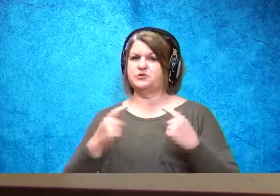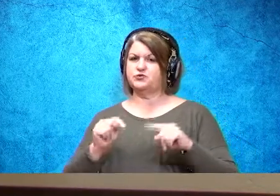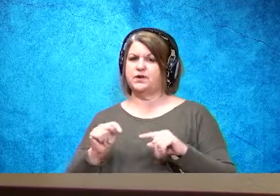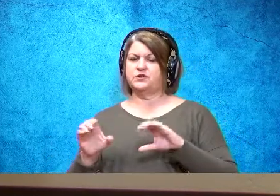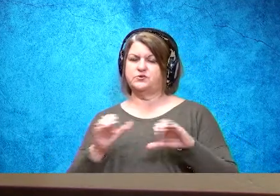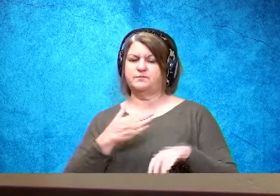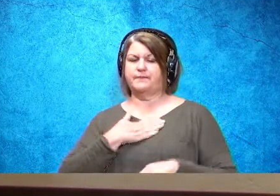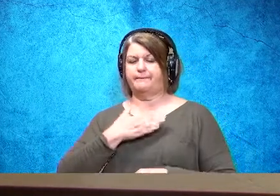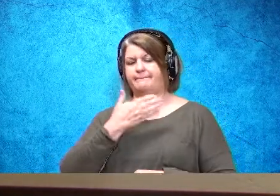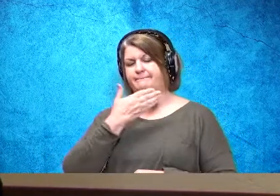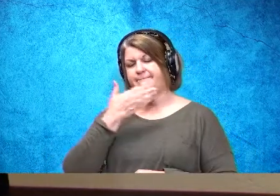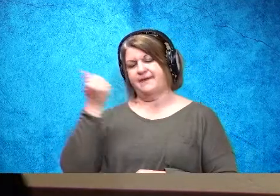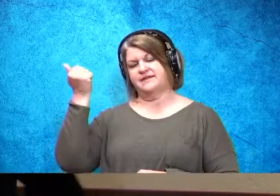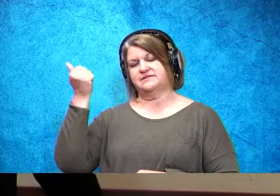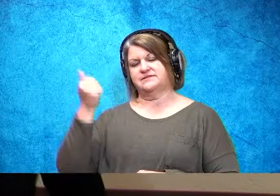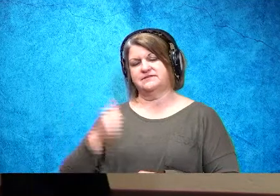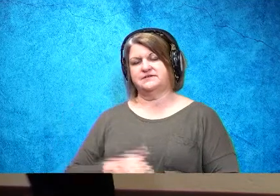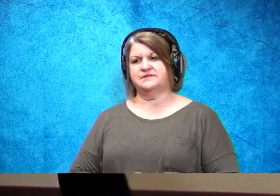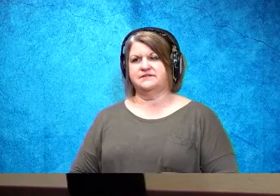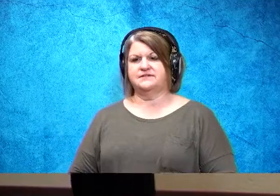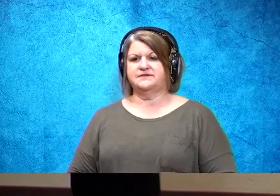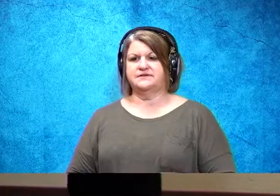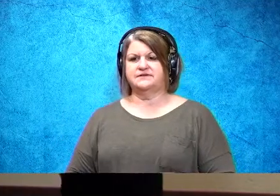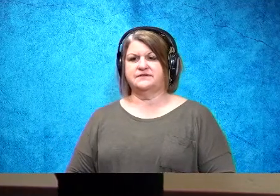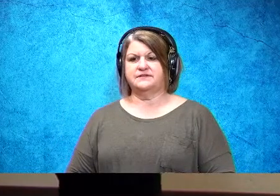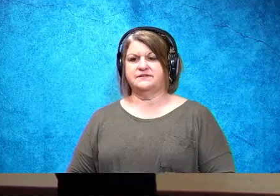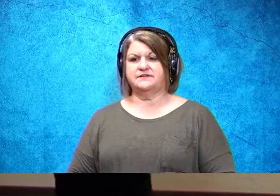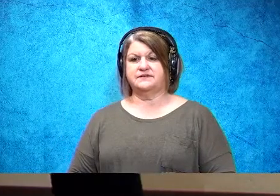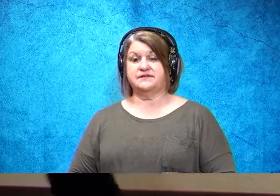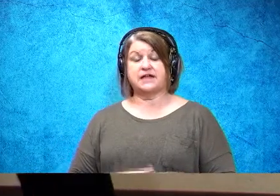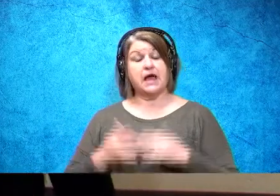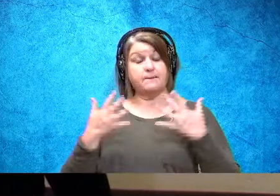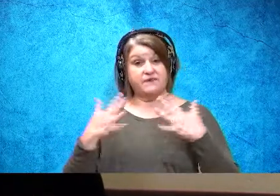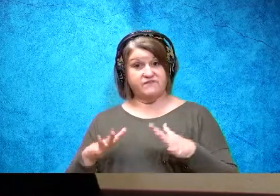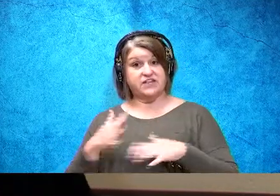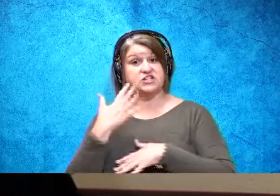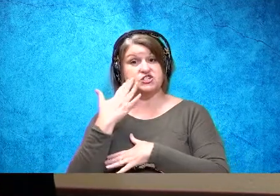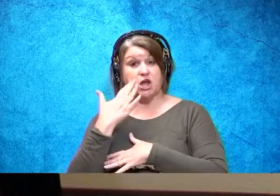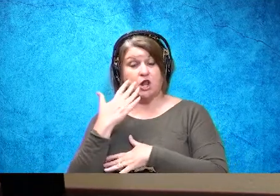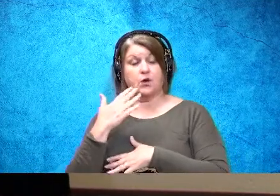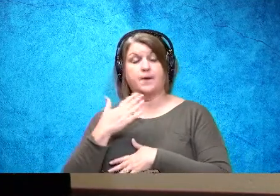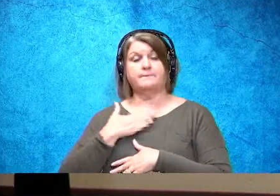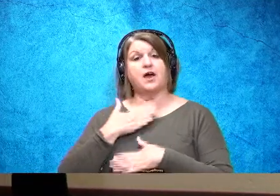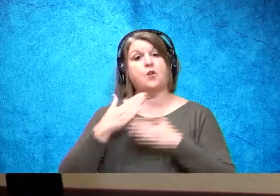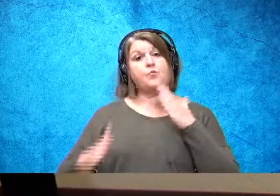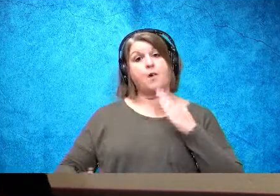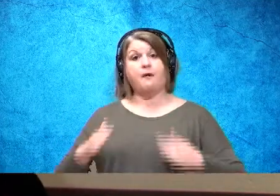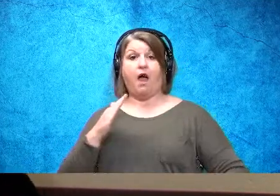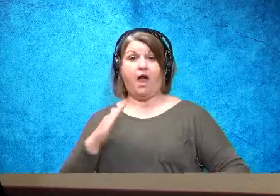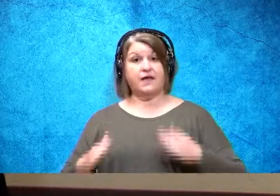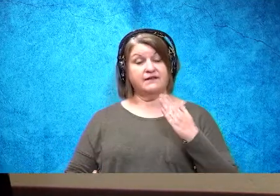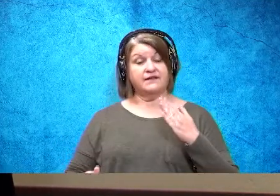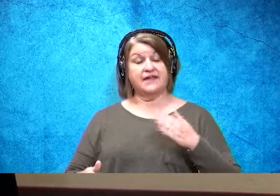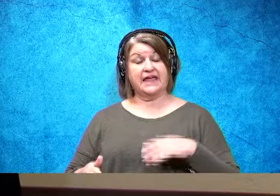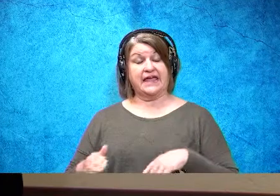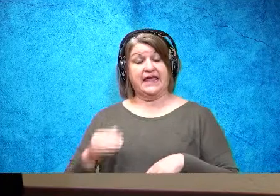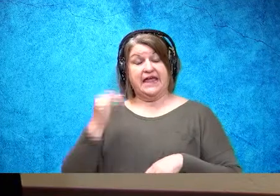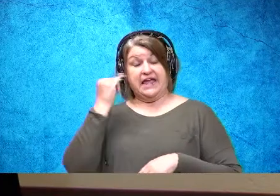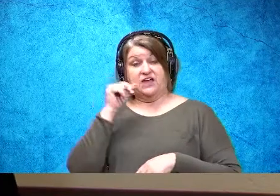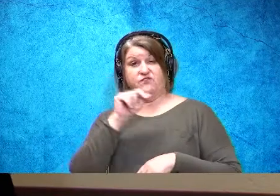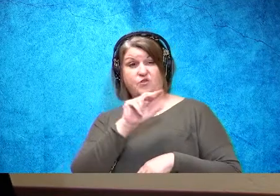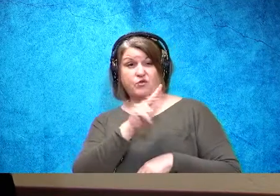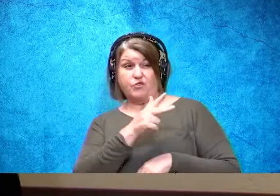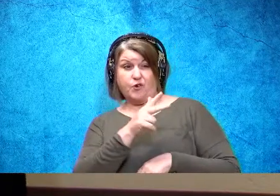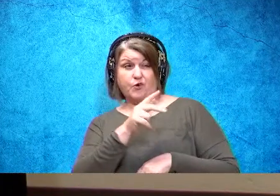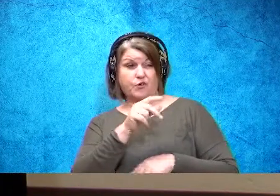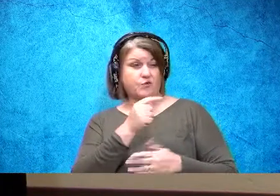All right. Now, I'm going to finish coloring in my robot. If you're in 3rd grade, 4th grade,